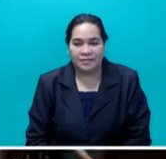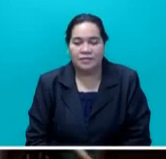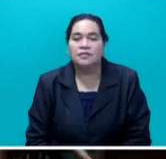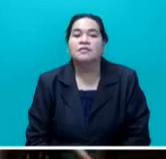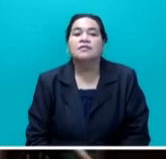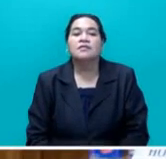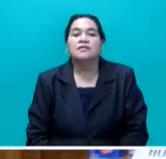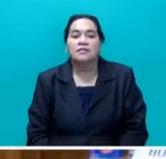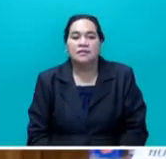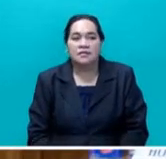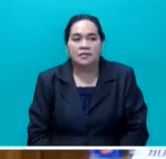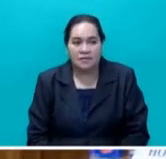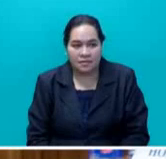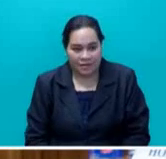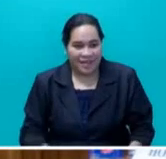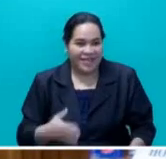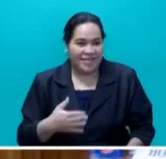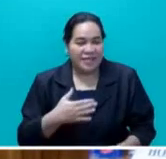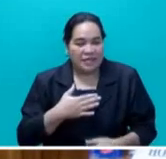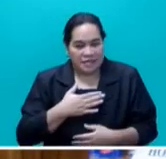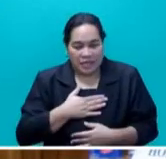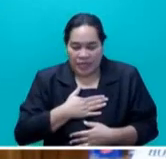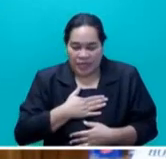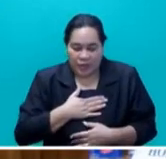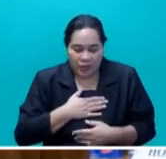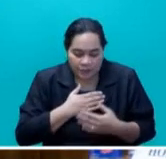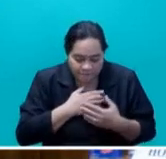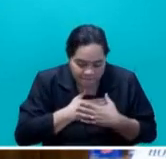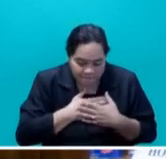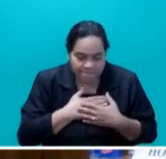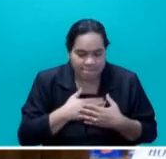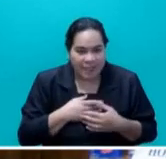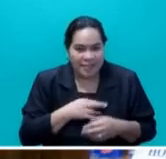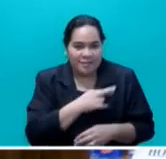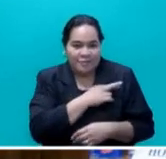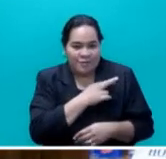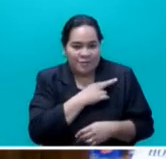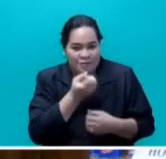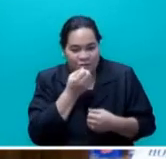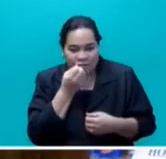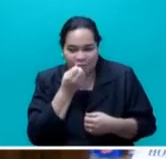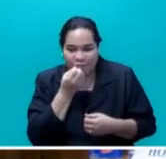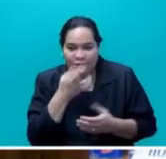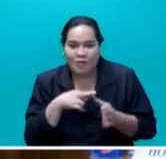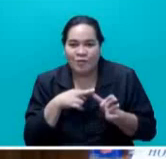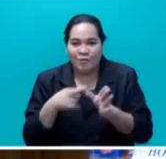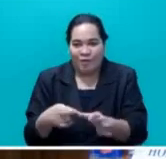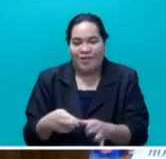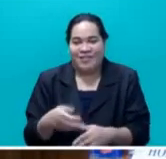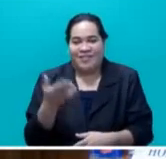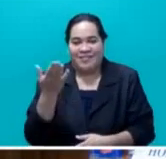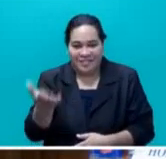Thank you, Mr. Speaker. It is my painful task this morning to respond to the Prime Minister's ministerial statement. And